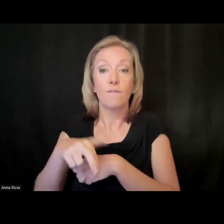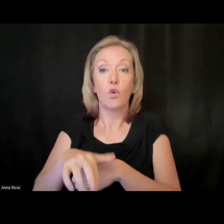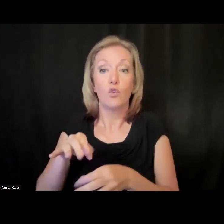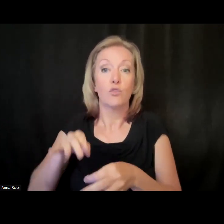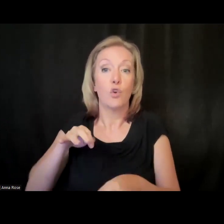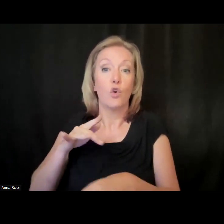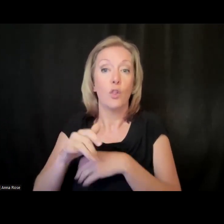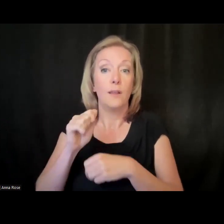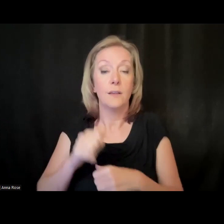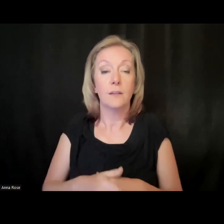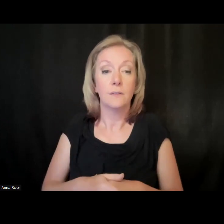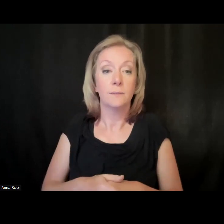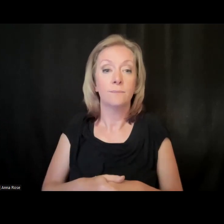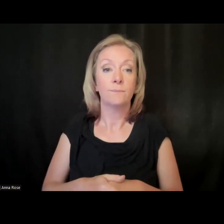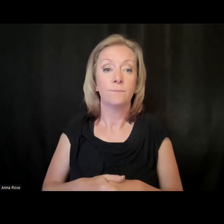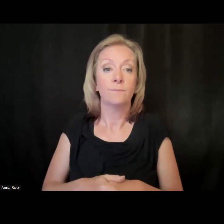referrals early.